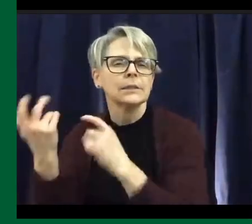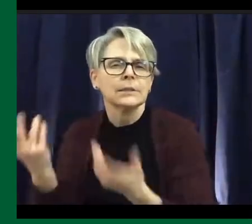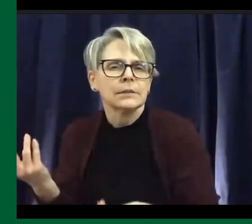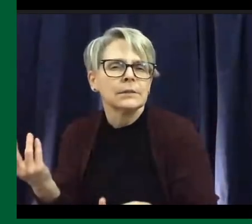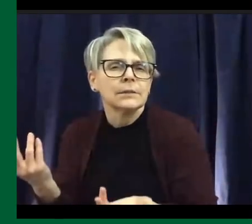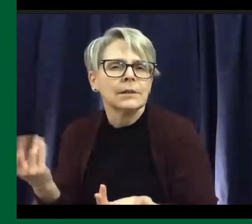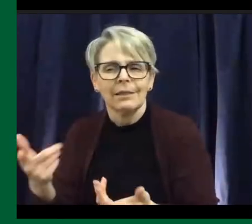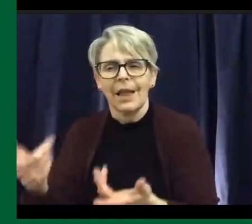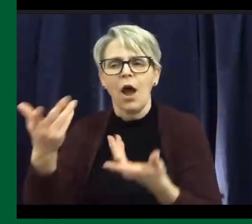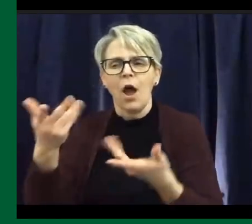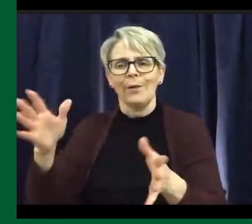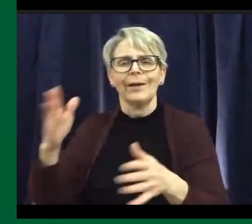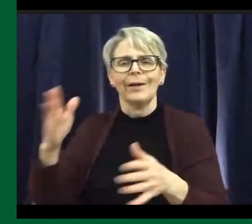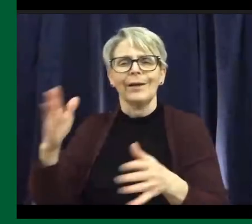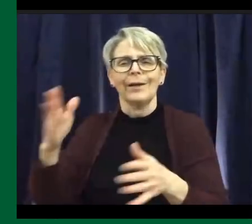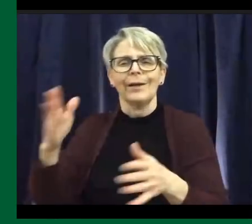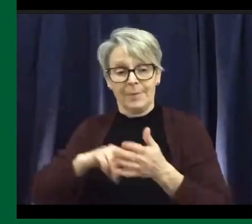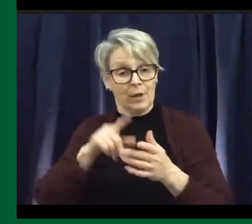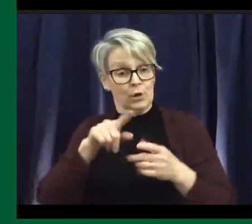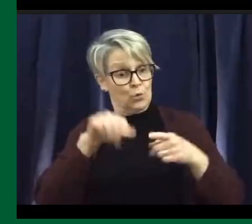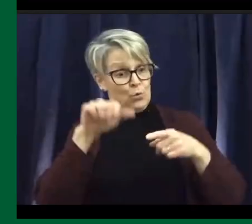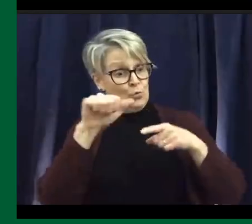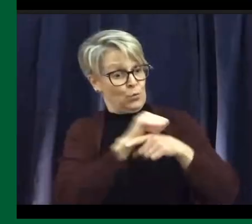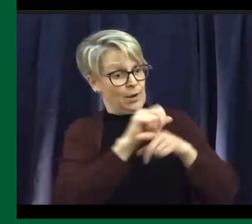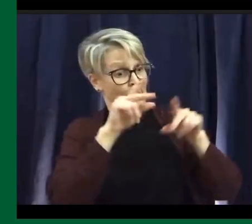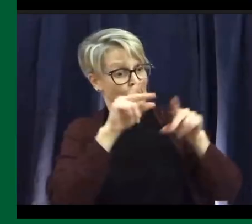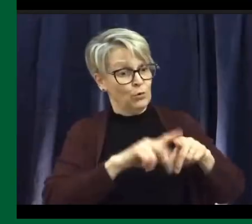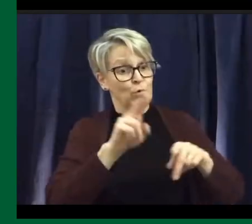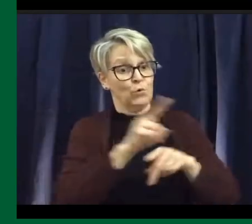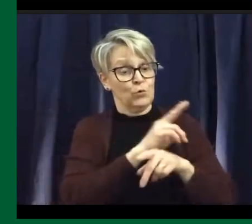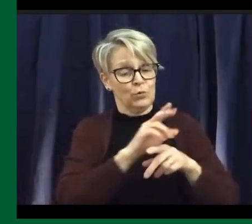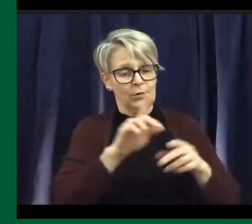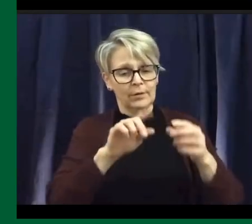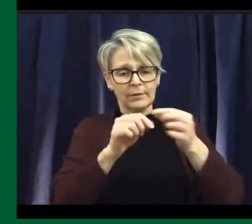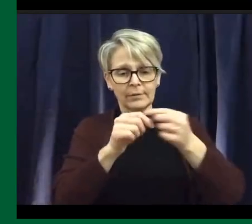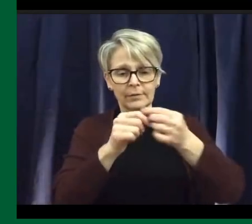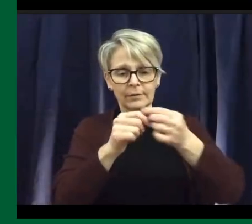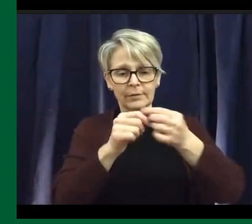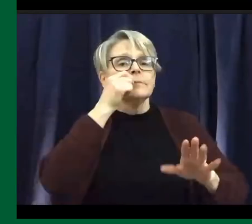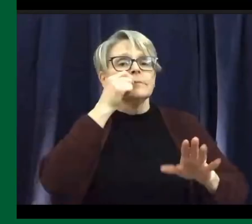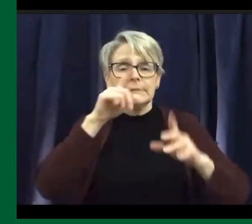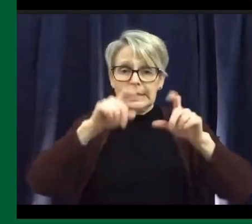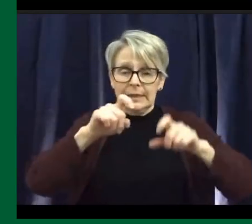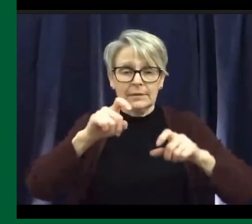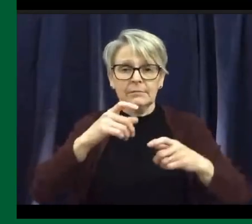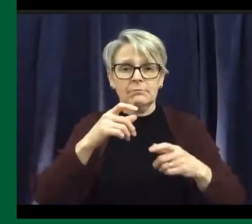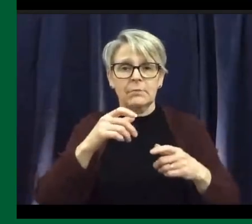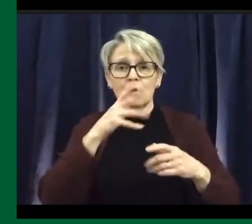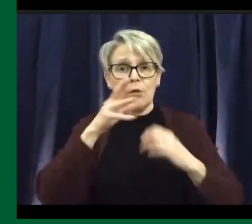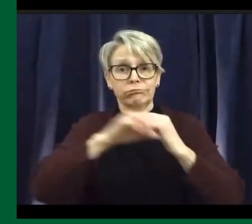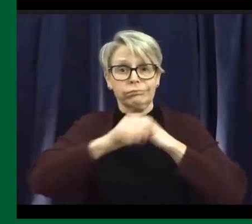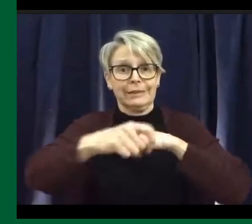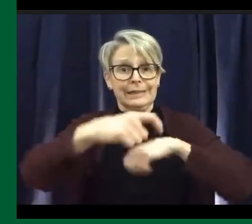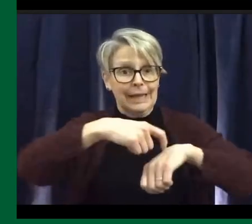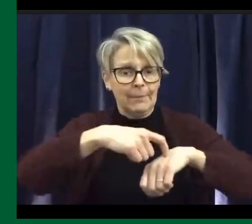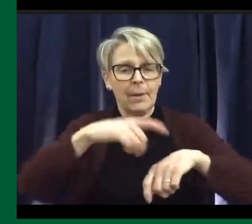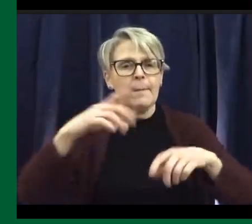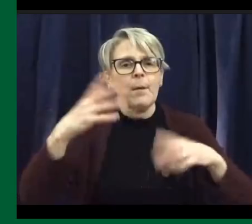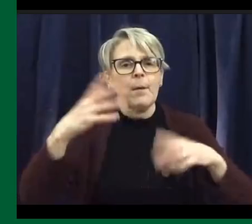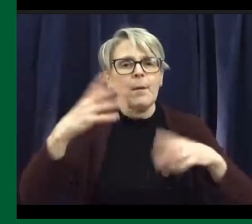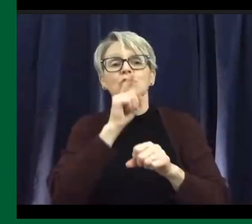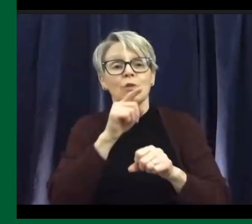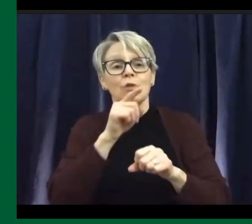train an individual to actually use the point of care test. To be honest, the bigger issue is to make sure that the reporting